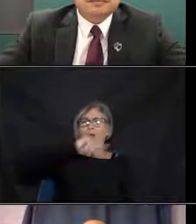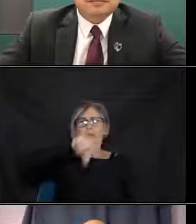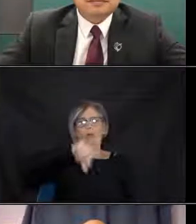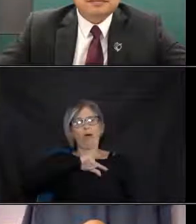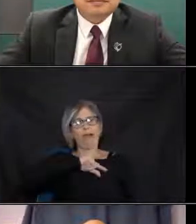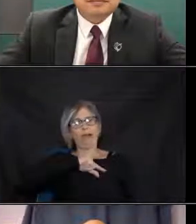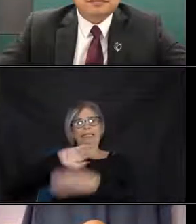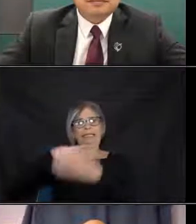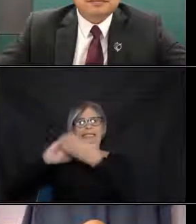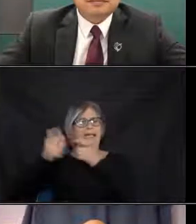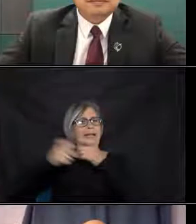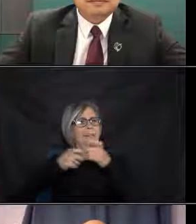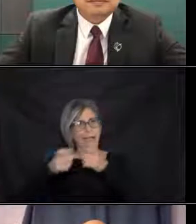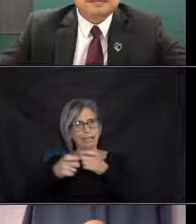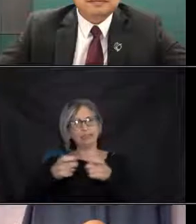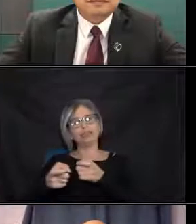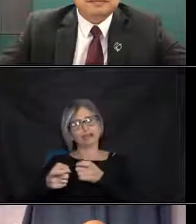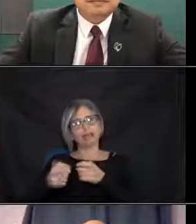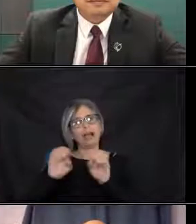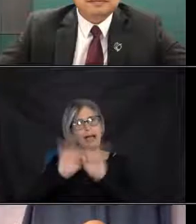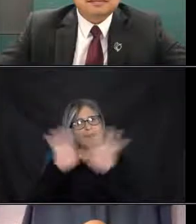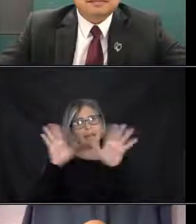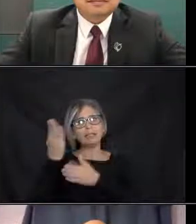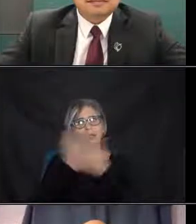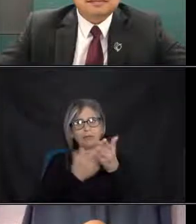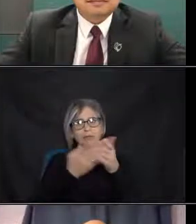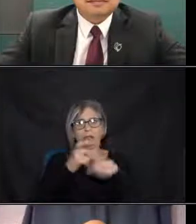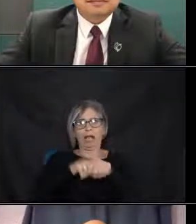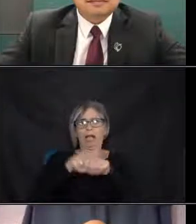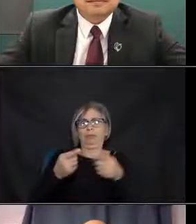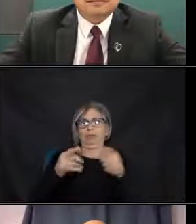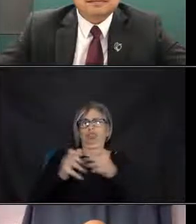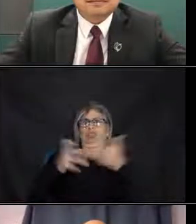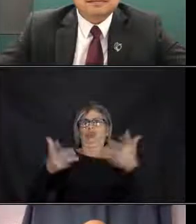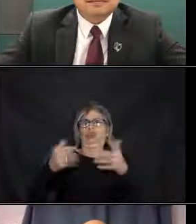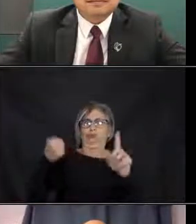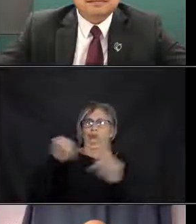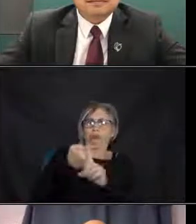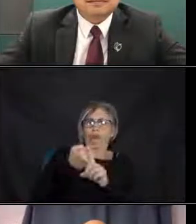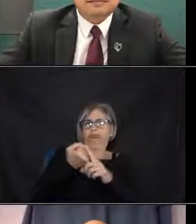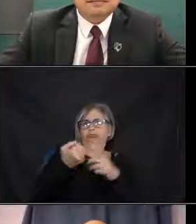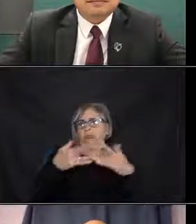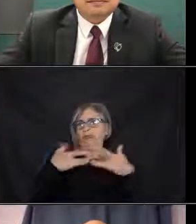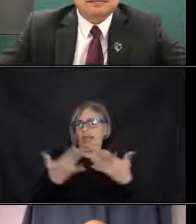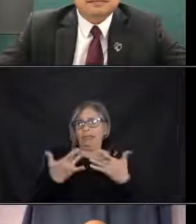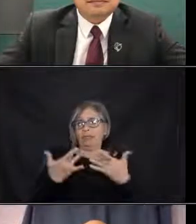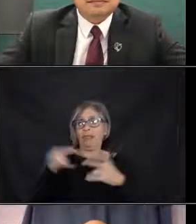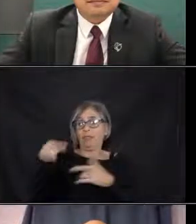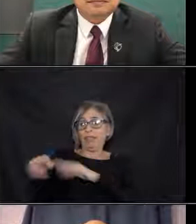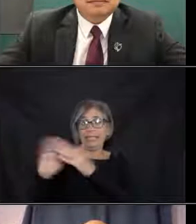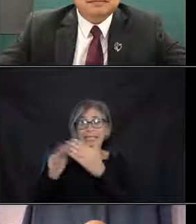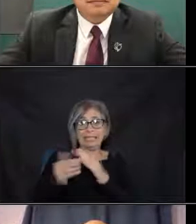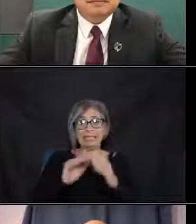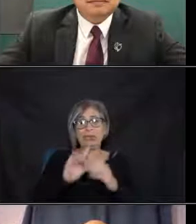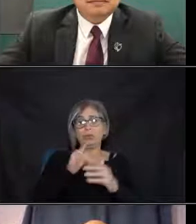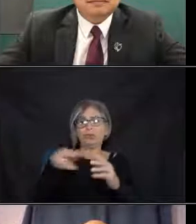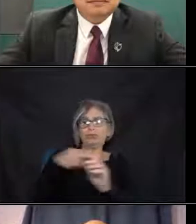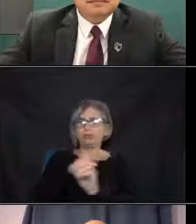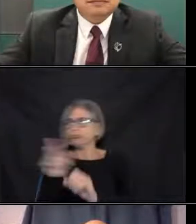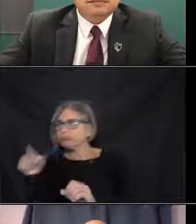We had obviously some unprecedented major events this year, and the city by and large, I think, was able to navigate